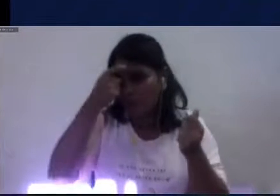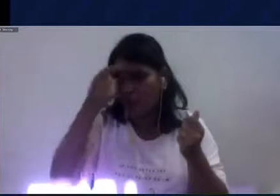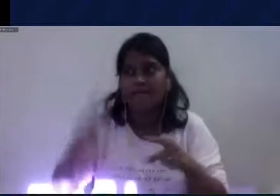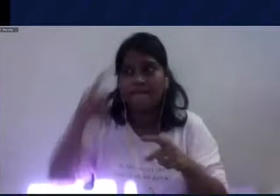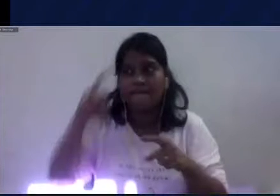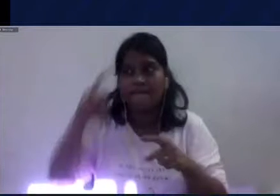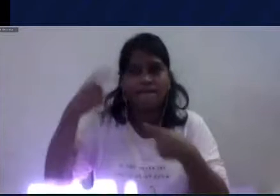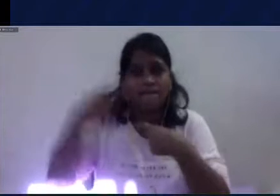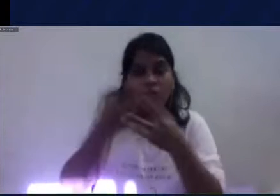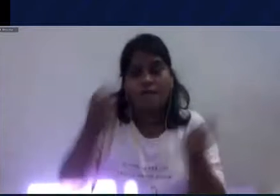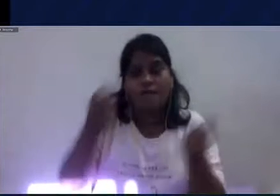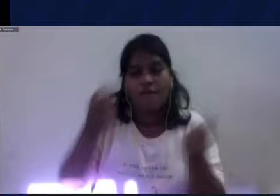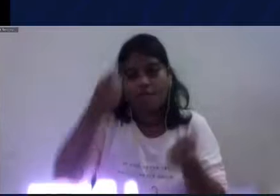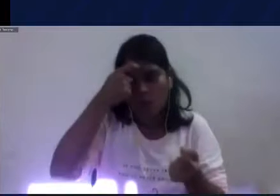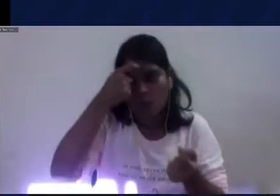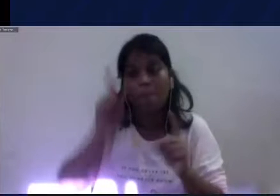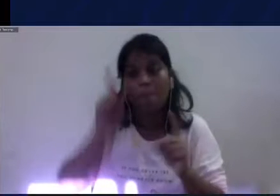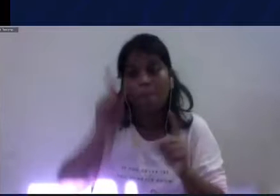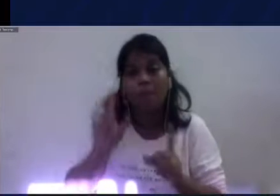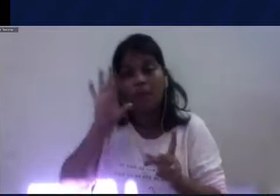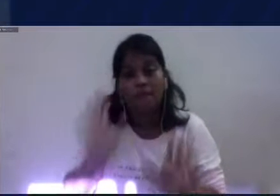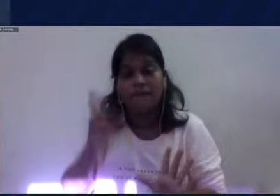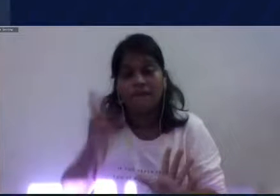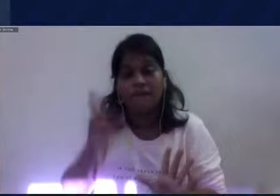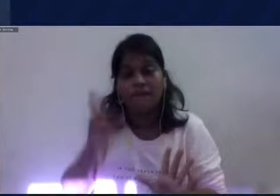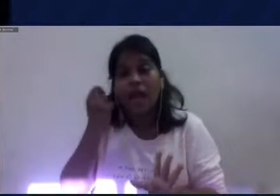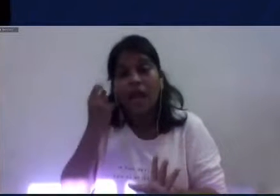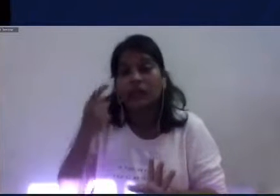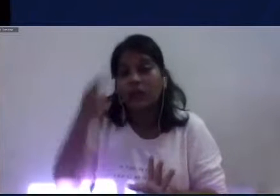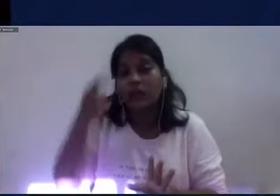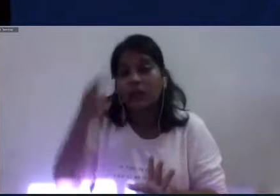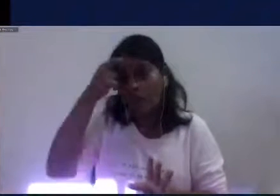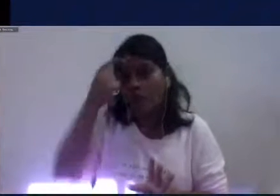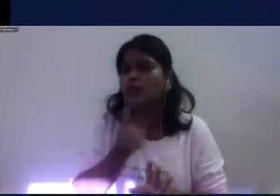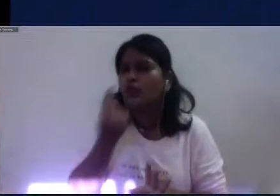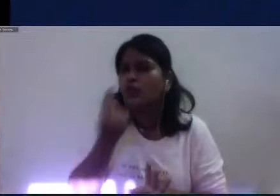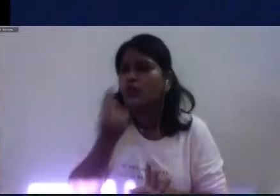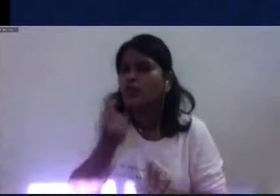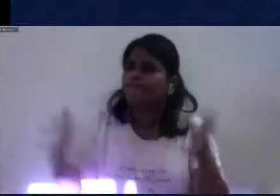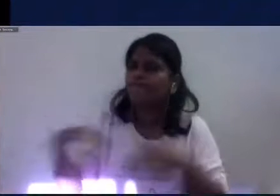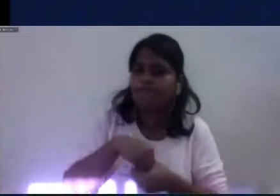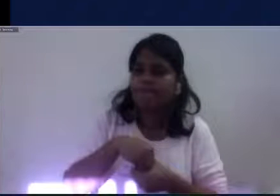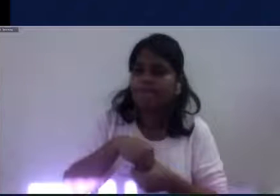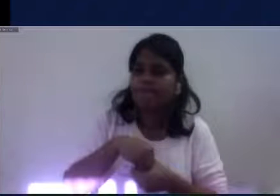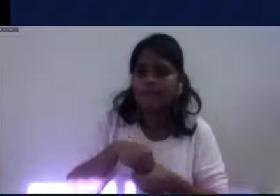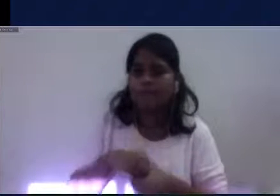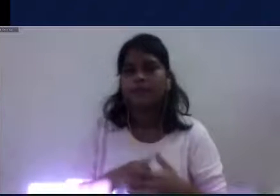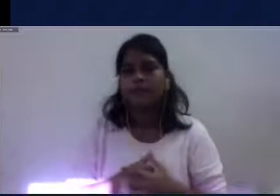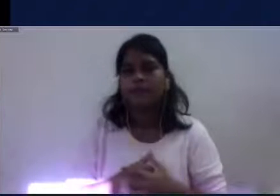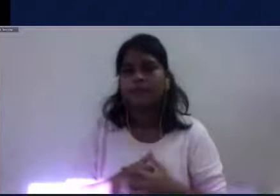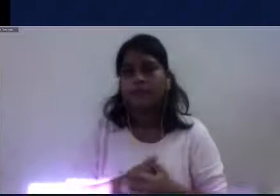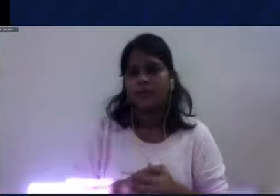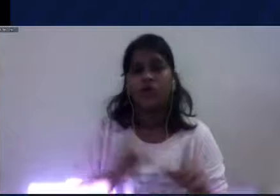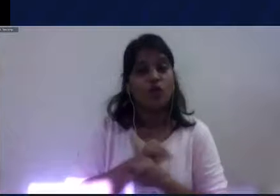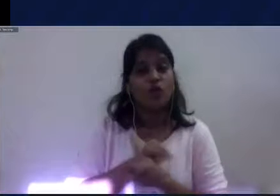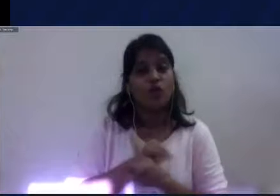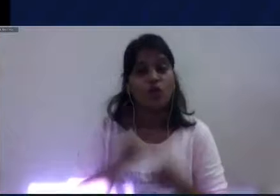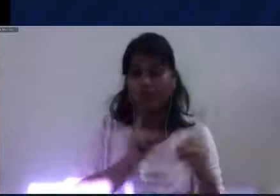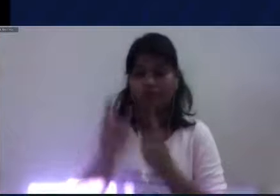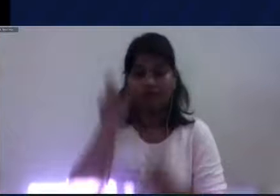mindset of trying to solve a problem, but have a mindset of understanding the user in totality. Do not just talk